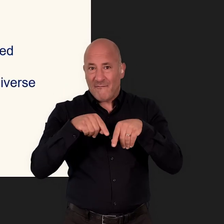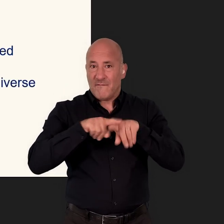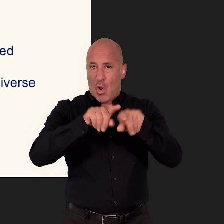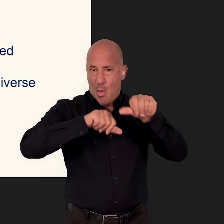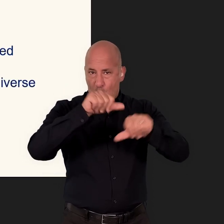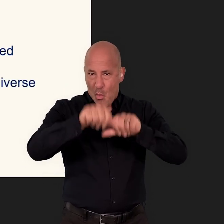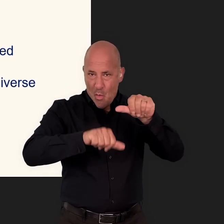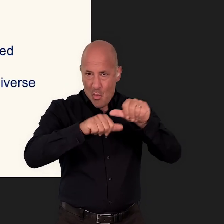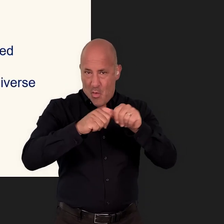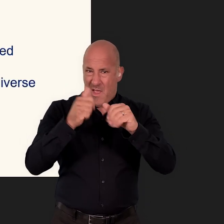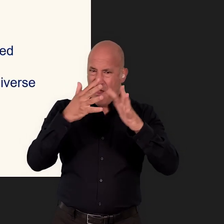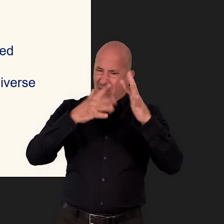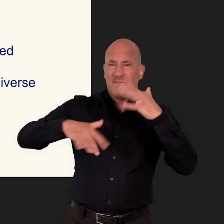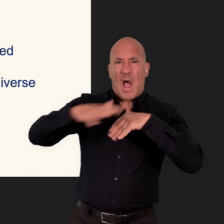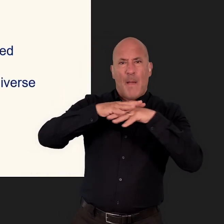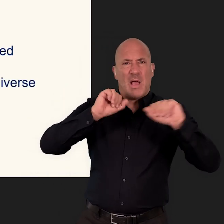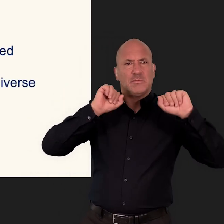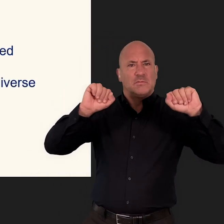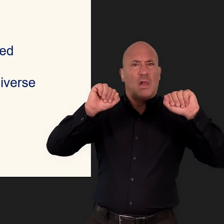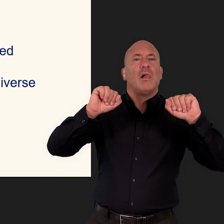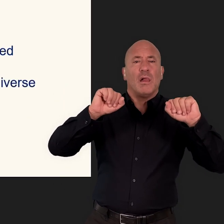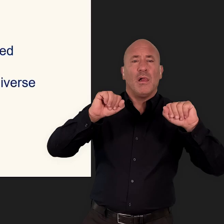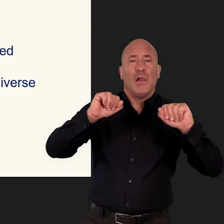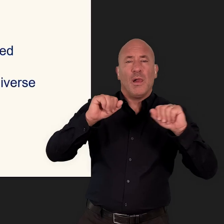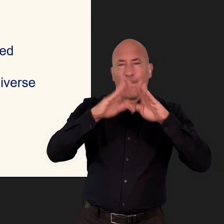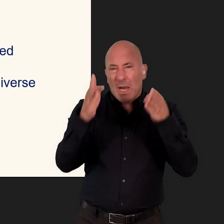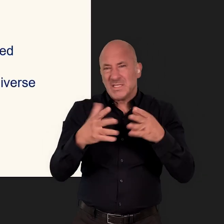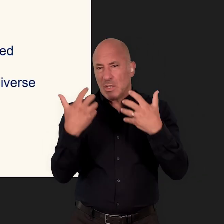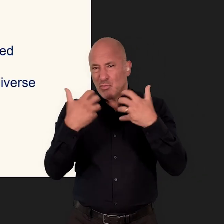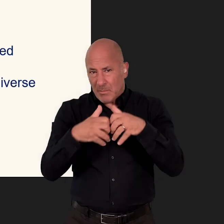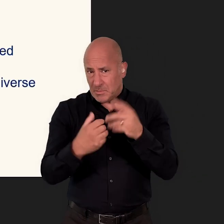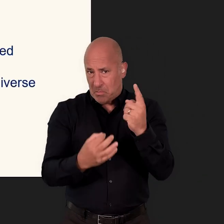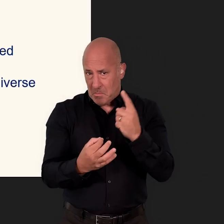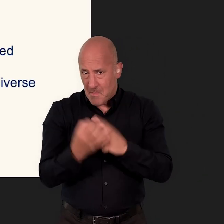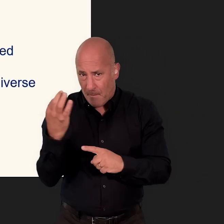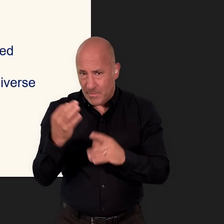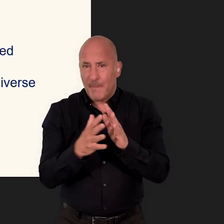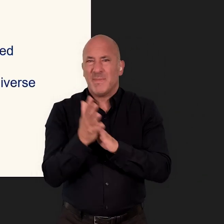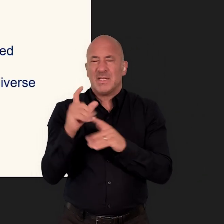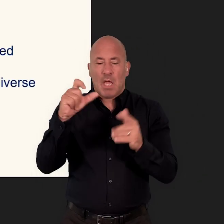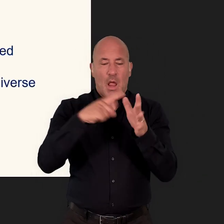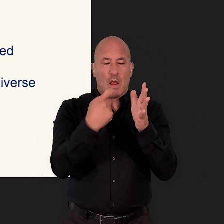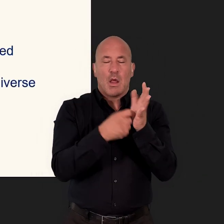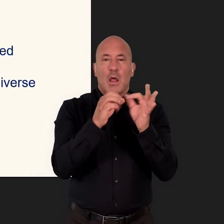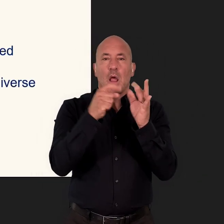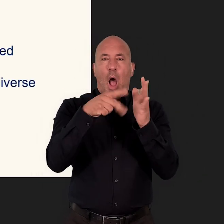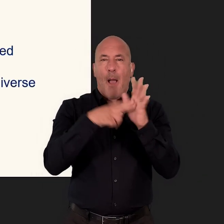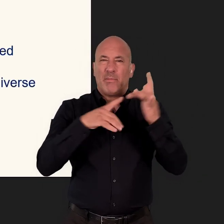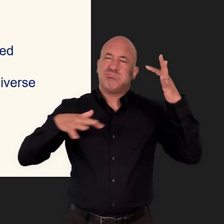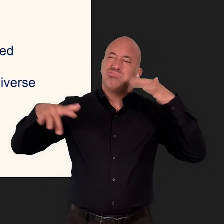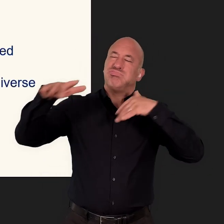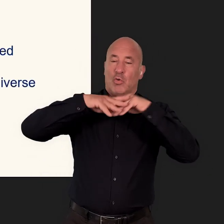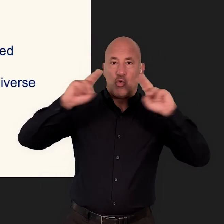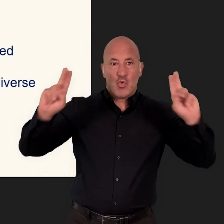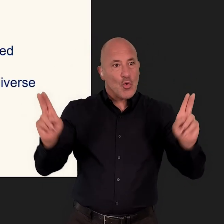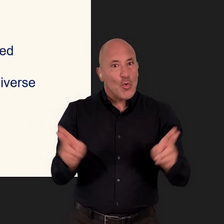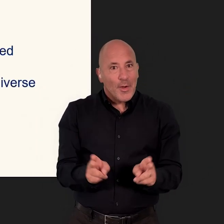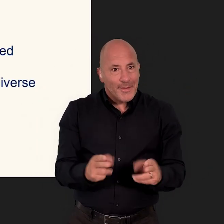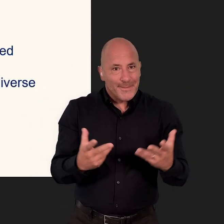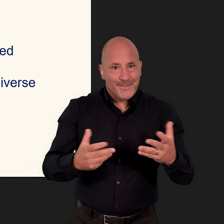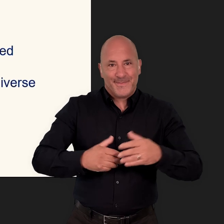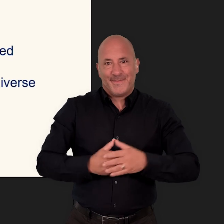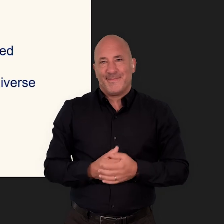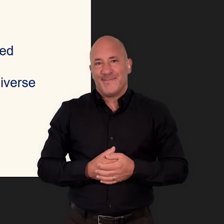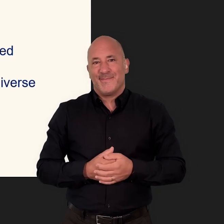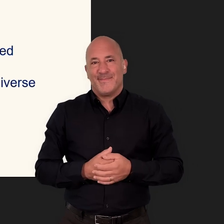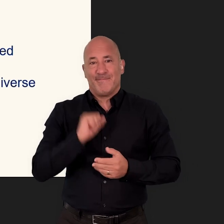plans. The environmental performance of buildings and equipment will be improved, supporting the reduction in carbon emissions in the museum